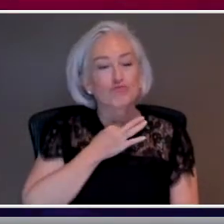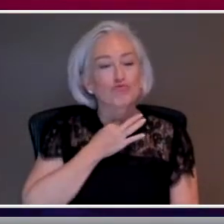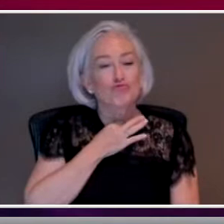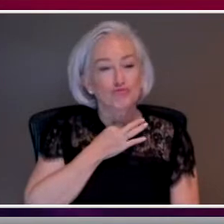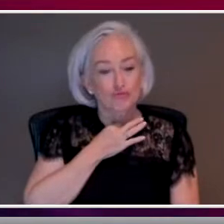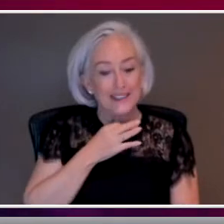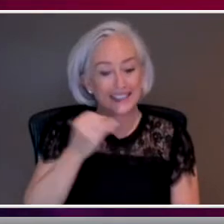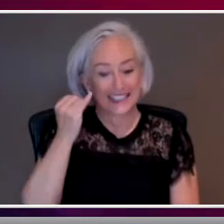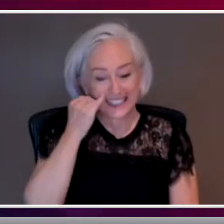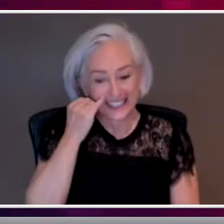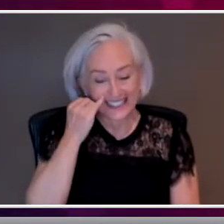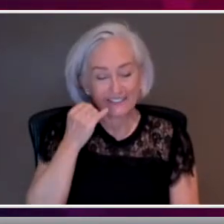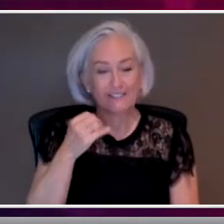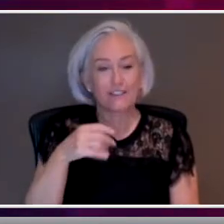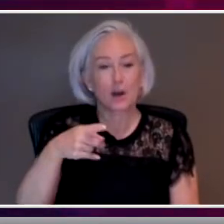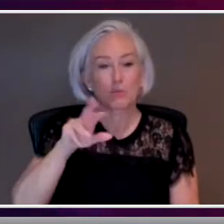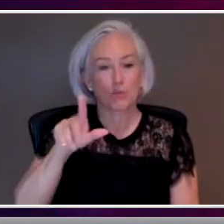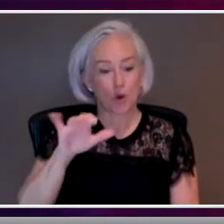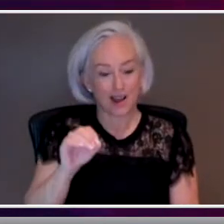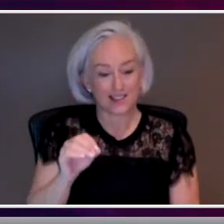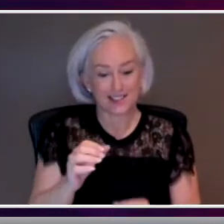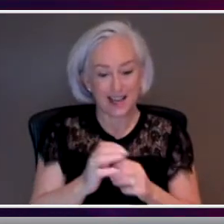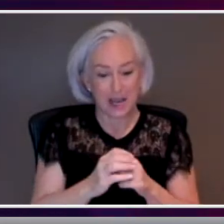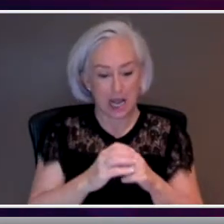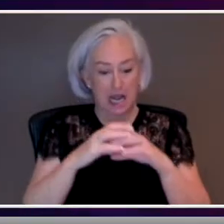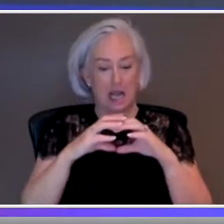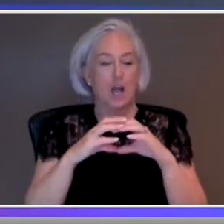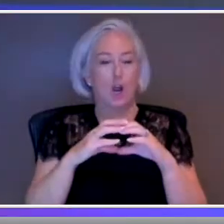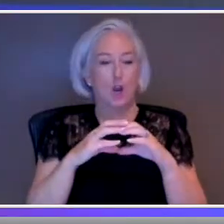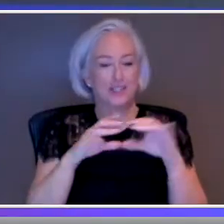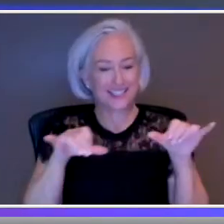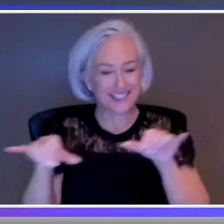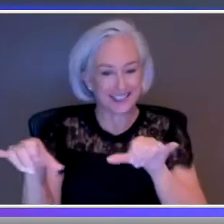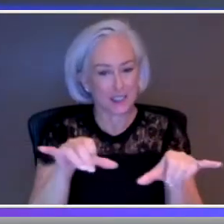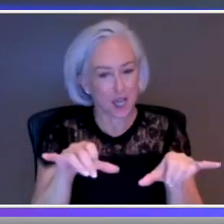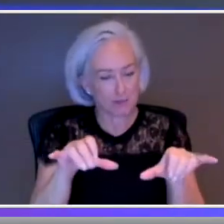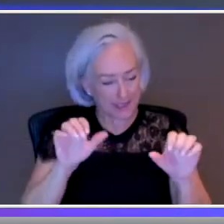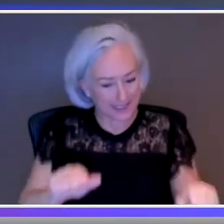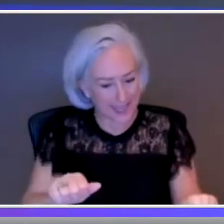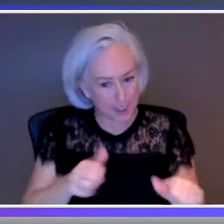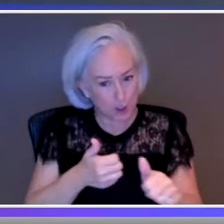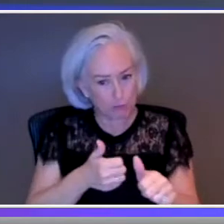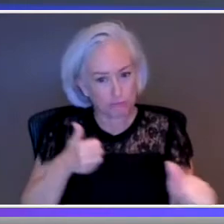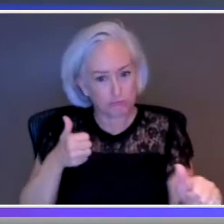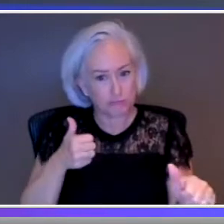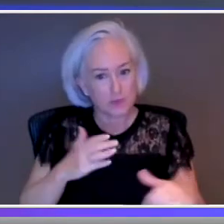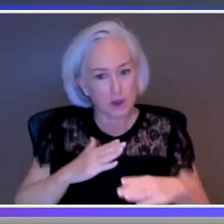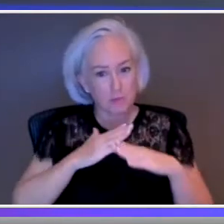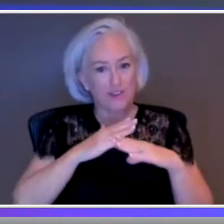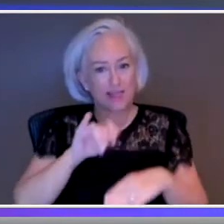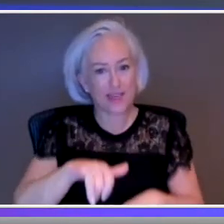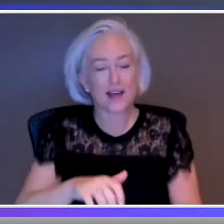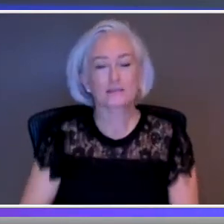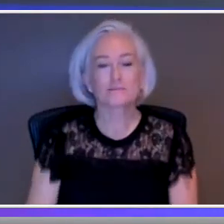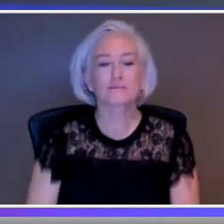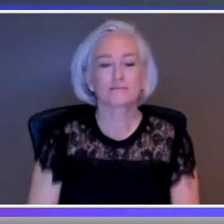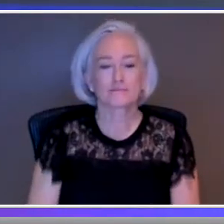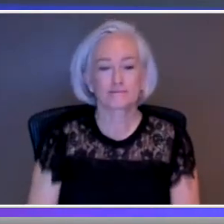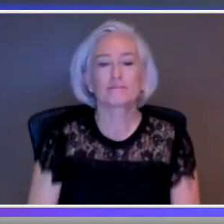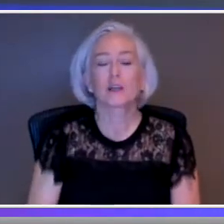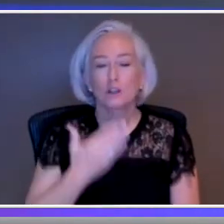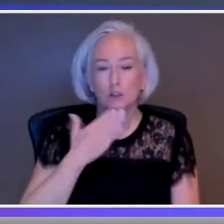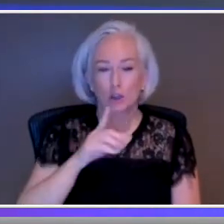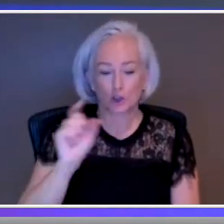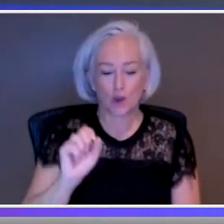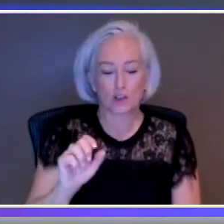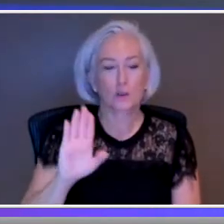so common, is there anything we can do to prevent it? Oh, that's a great question. So unfortunately, BPH comes with